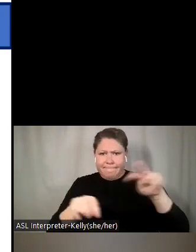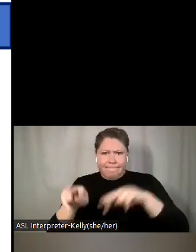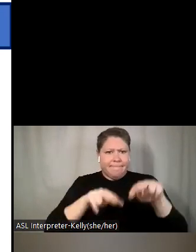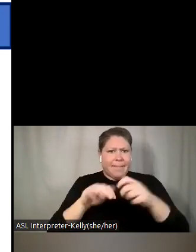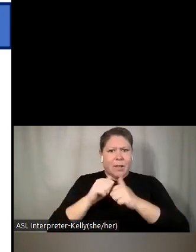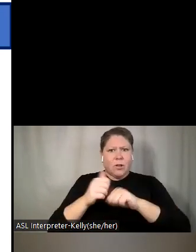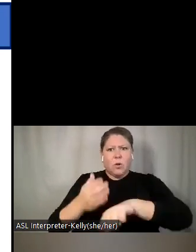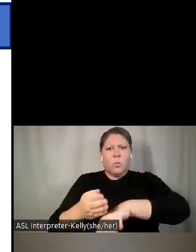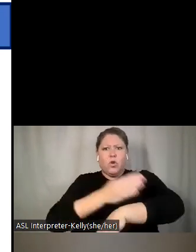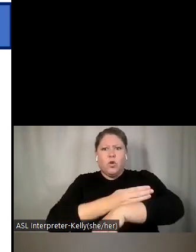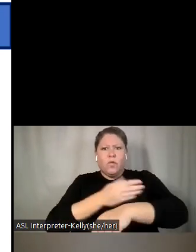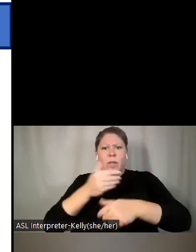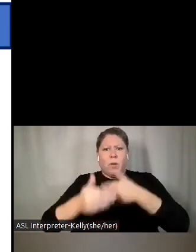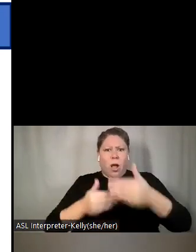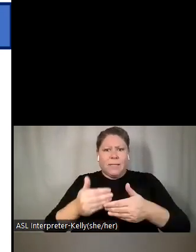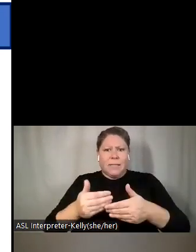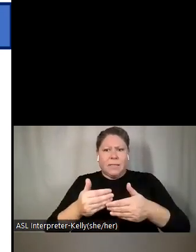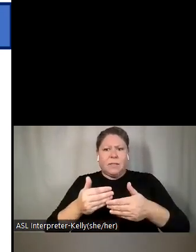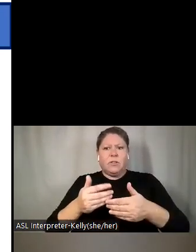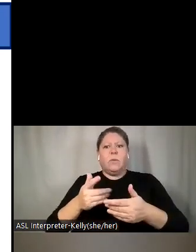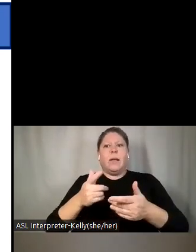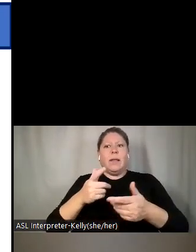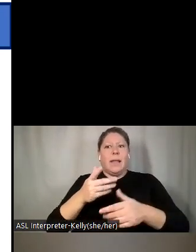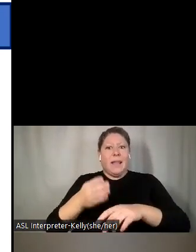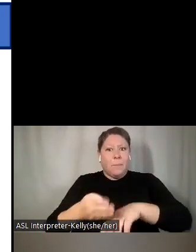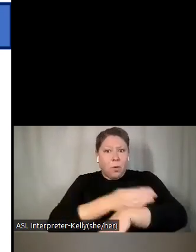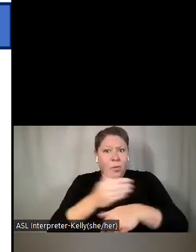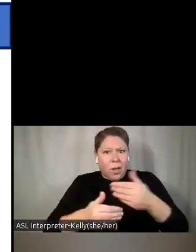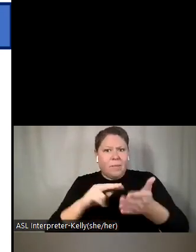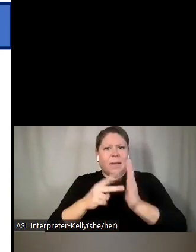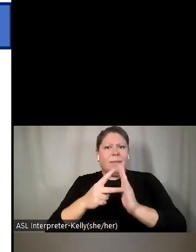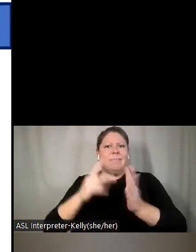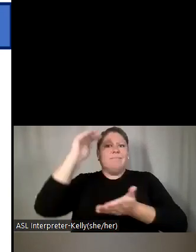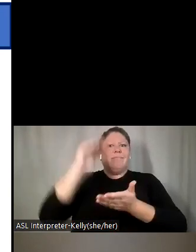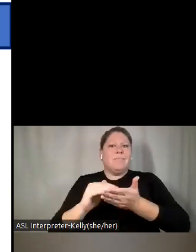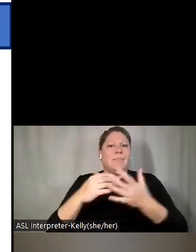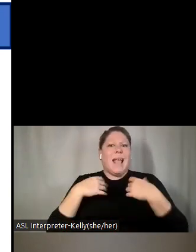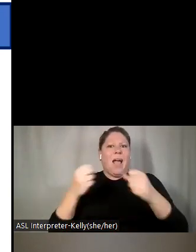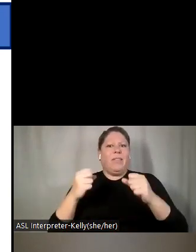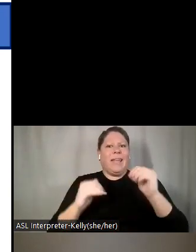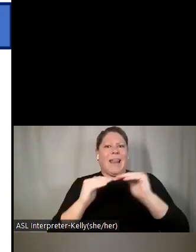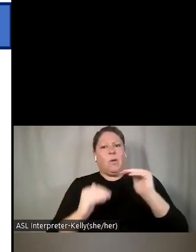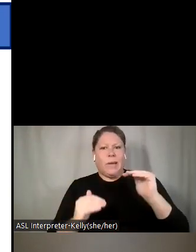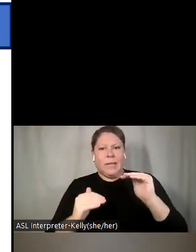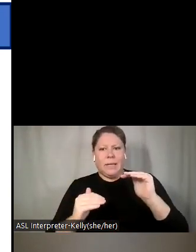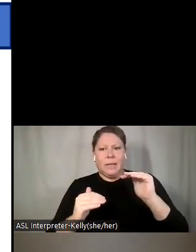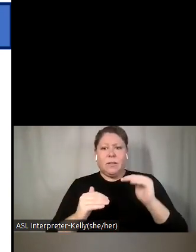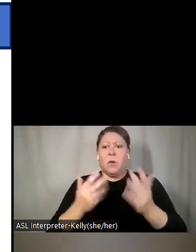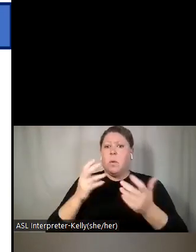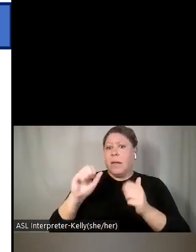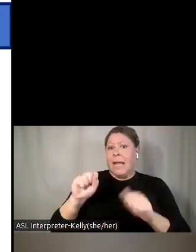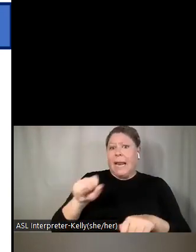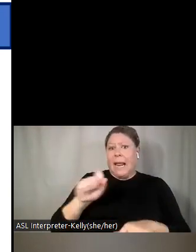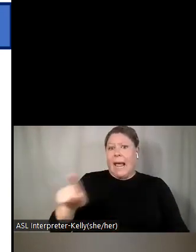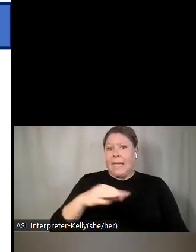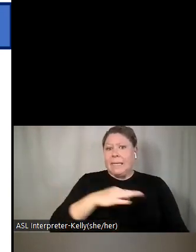we're improving and reducing health inequities. So we can ask the questions with our staff, like how is the lead time for our processes impacting